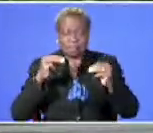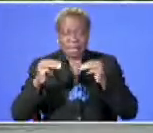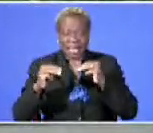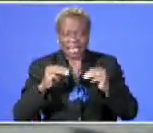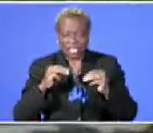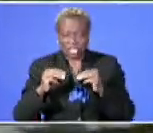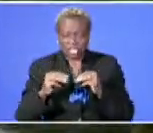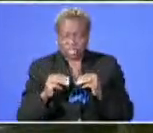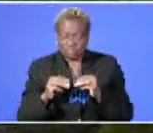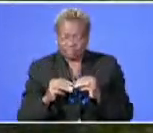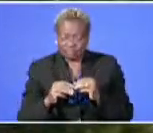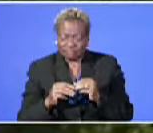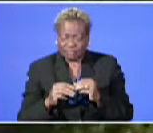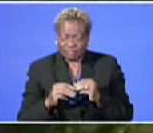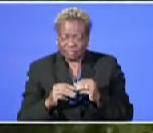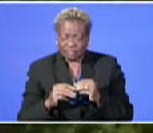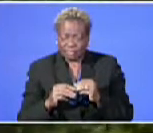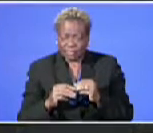therefore,